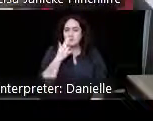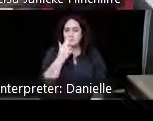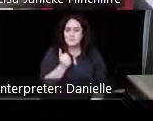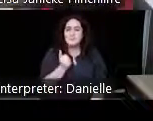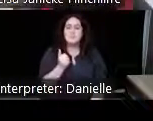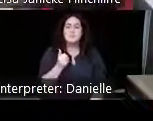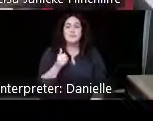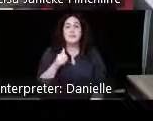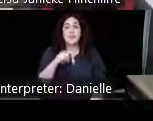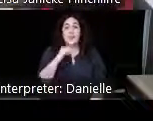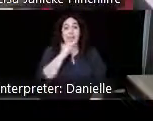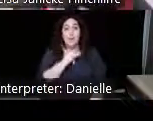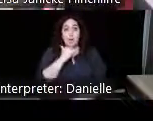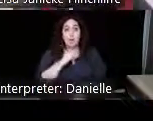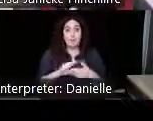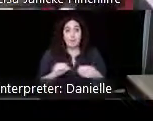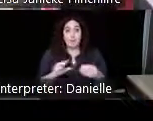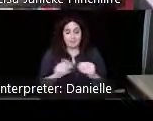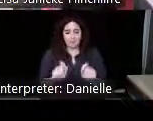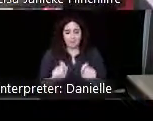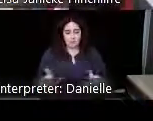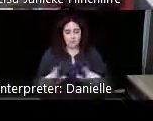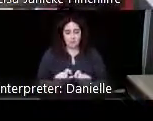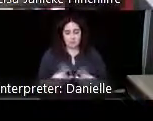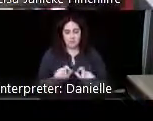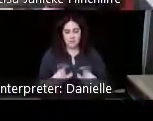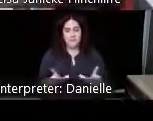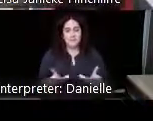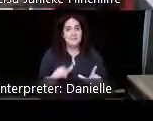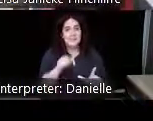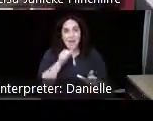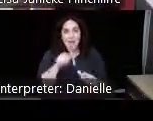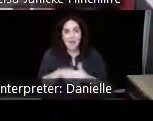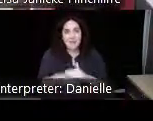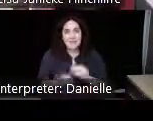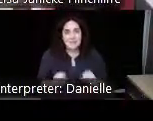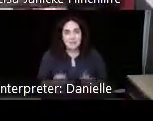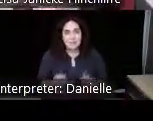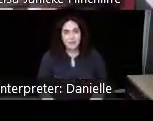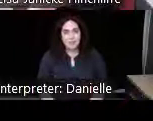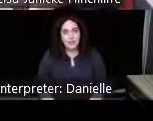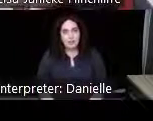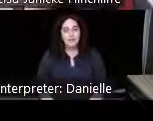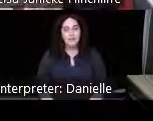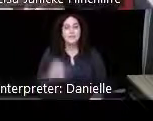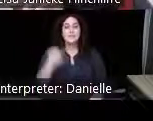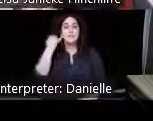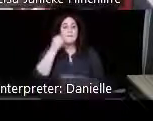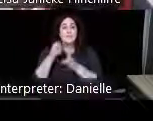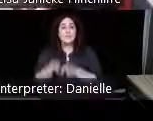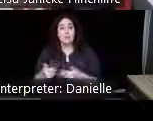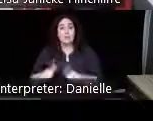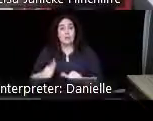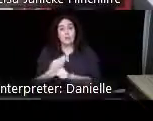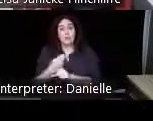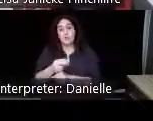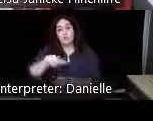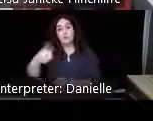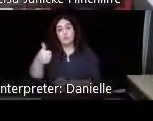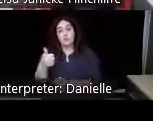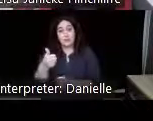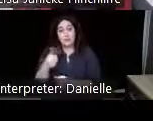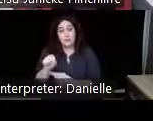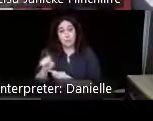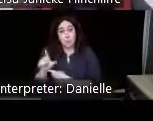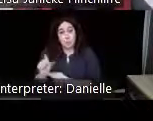inaccessible. So a user who was trying to use an alternative means, which was the system was giving them feedback